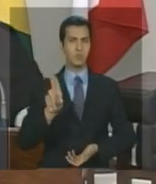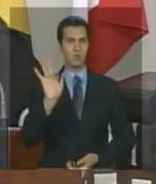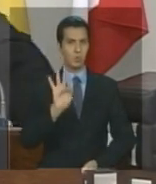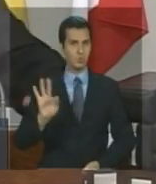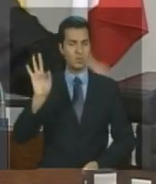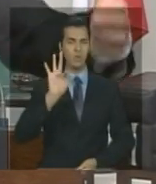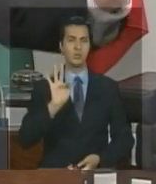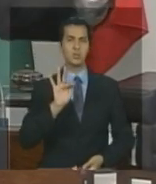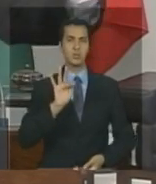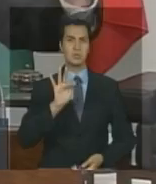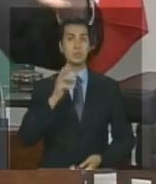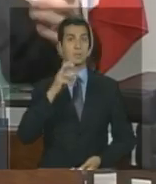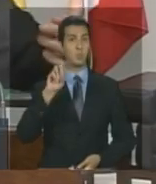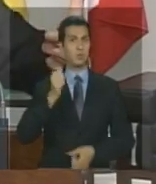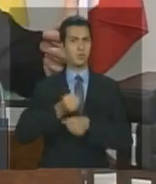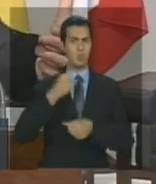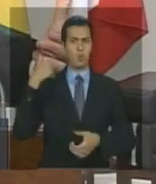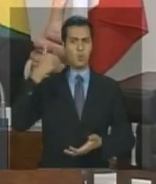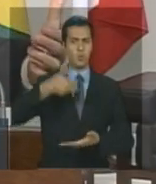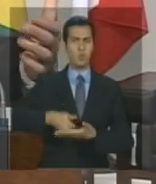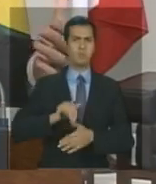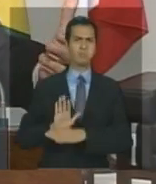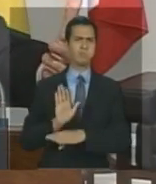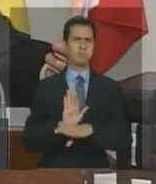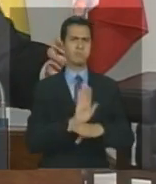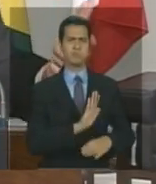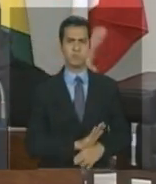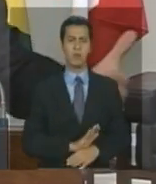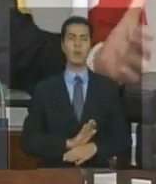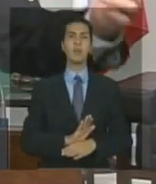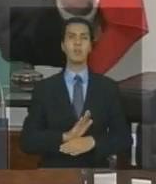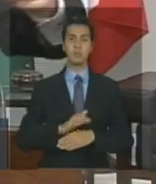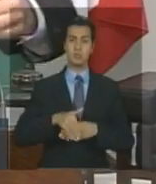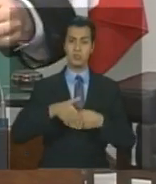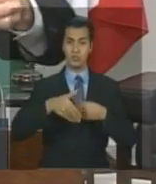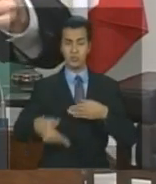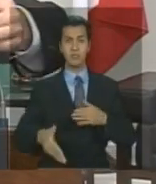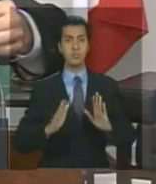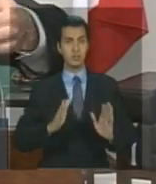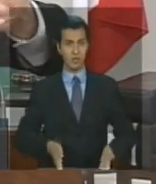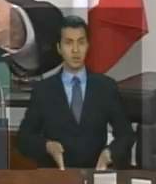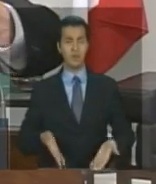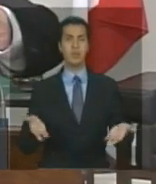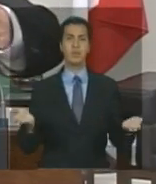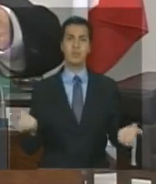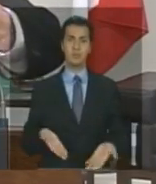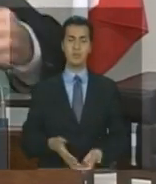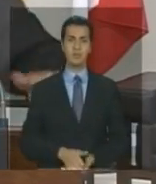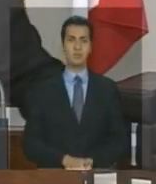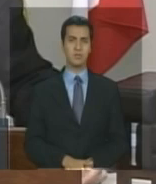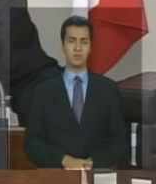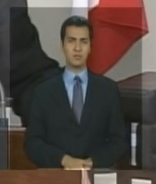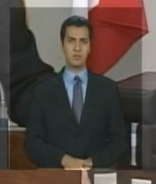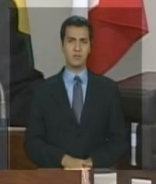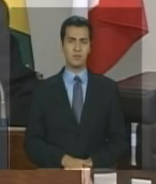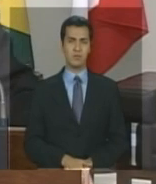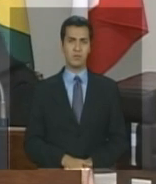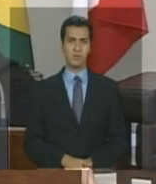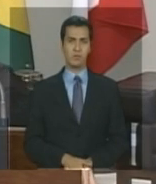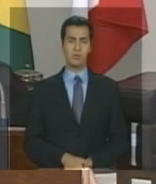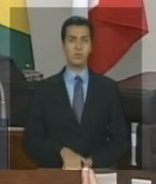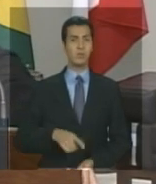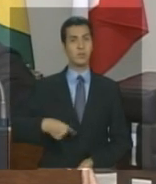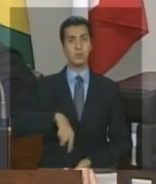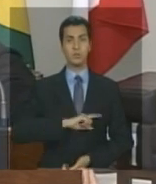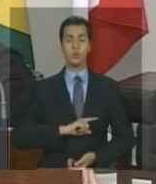the opportunity to welcome international students in great numbers, because they so enrich in what happens in our student communities. Nós temos agora